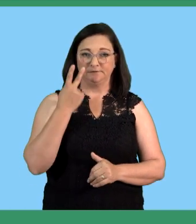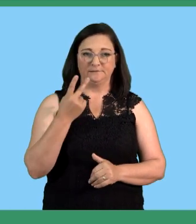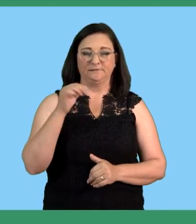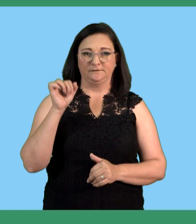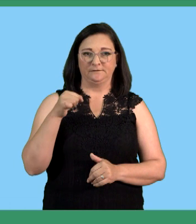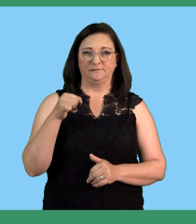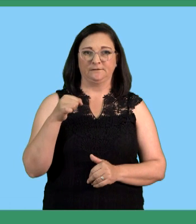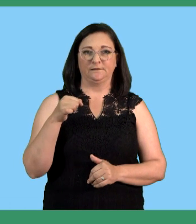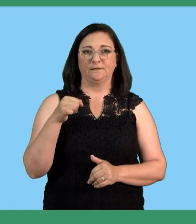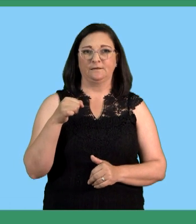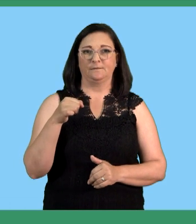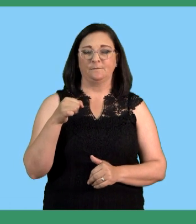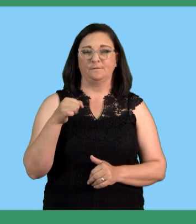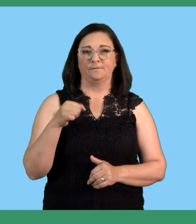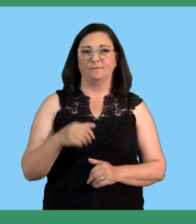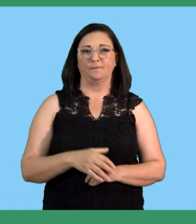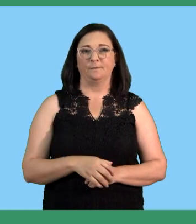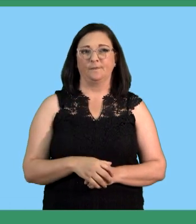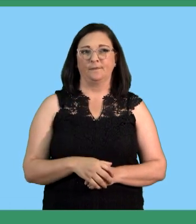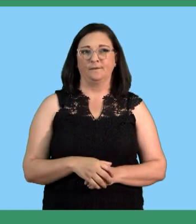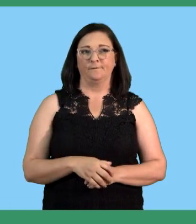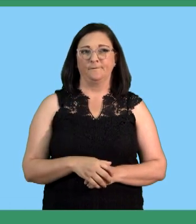correct answer. Kimberly,